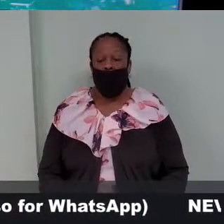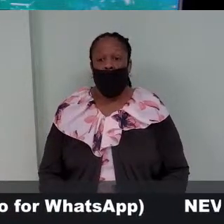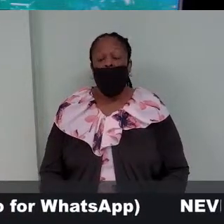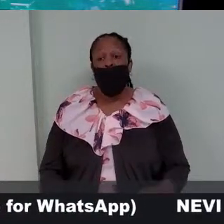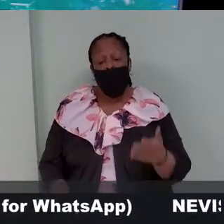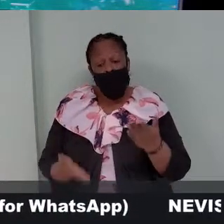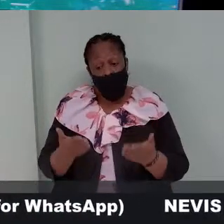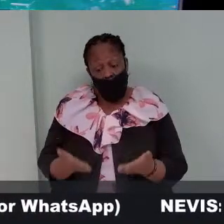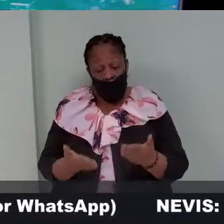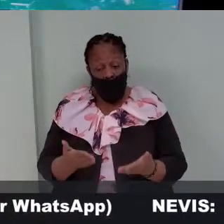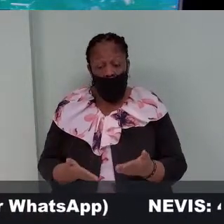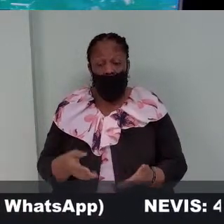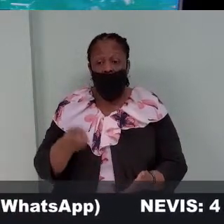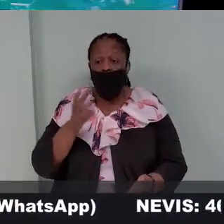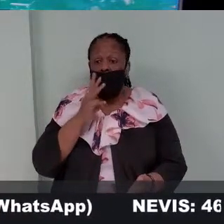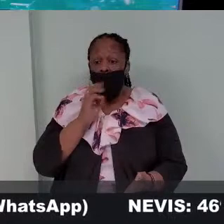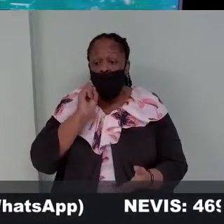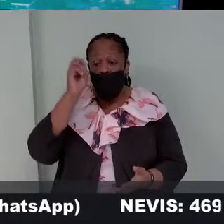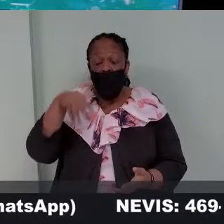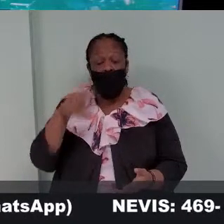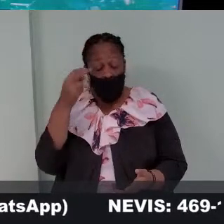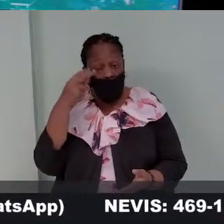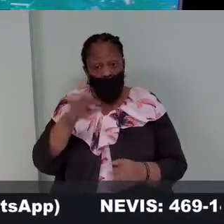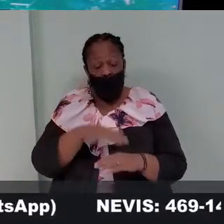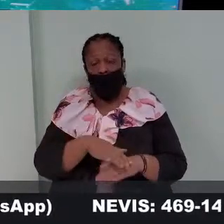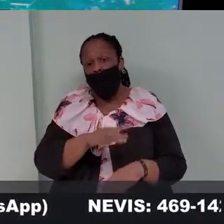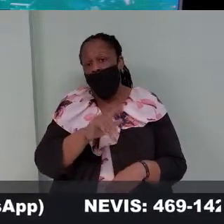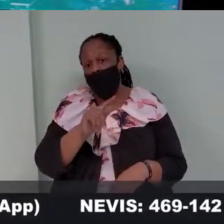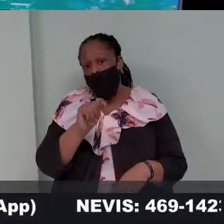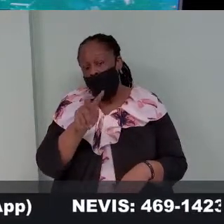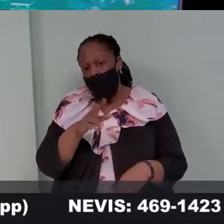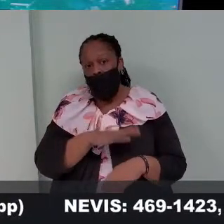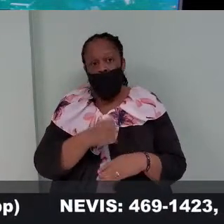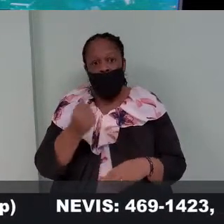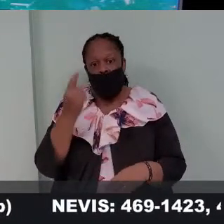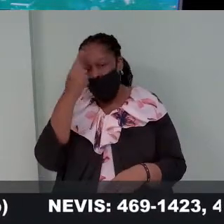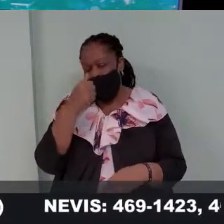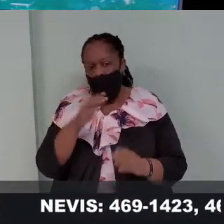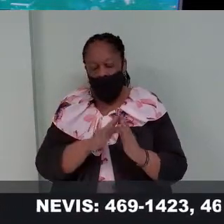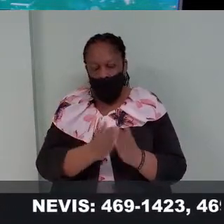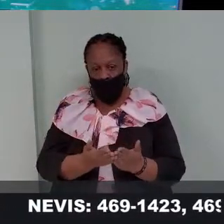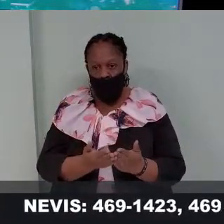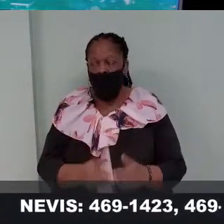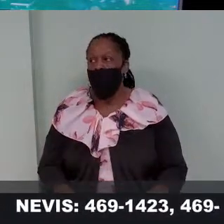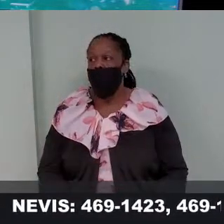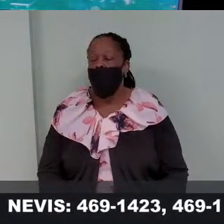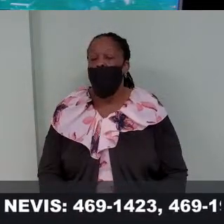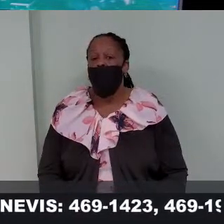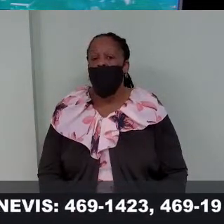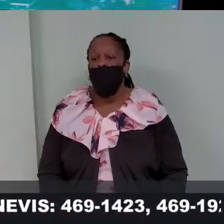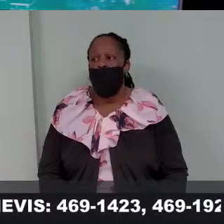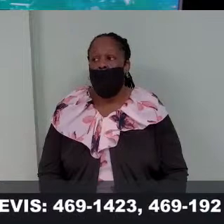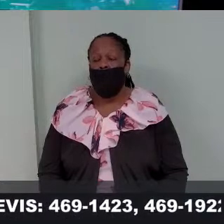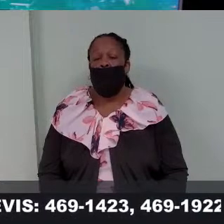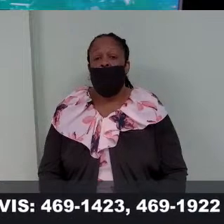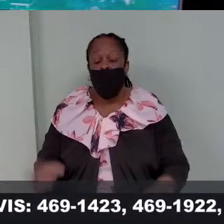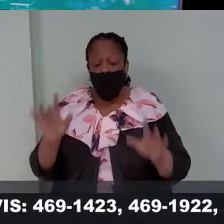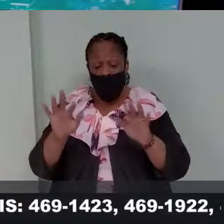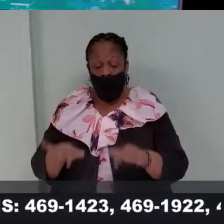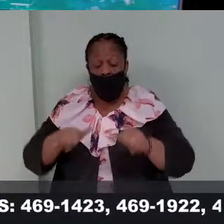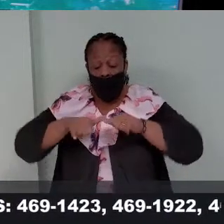possible. The rain will be continuing for the next 24 hours with the potential of